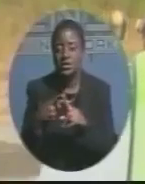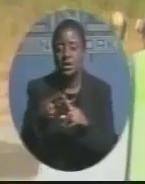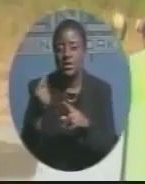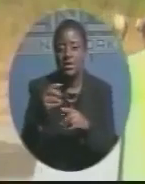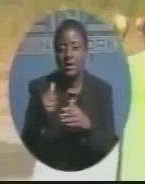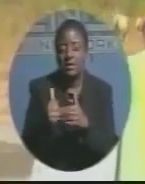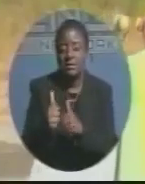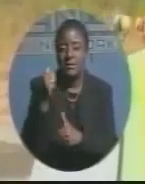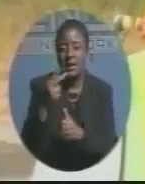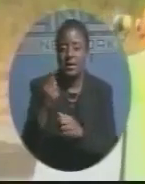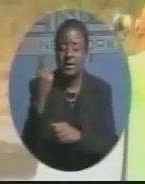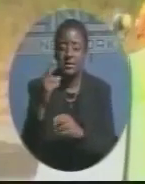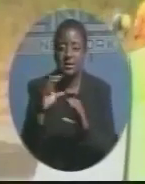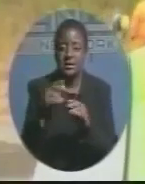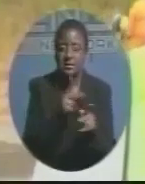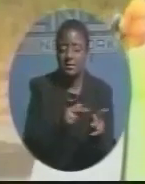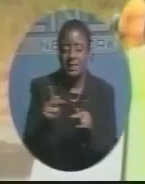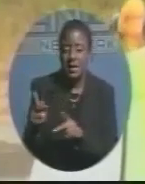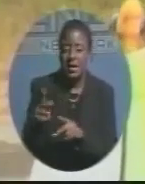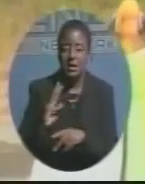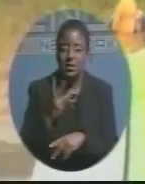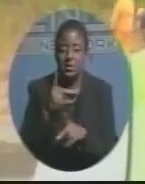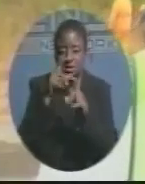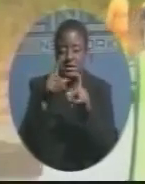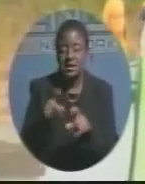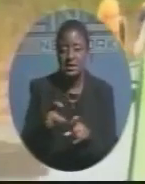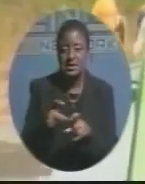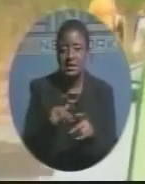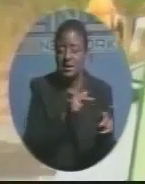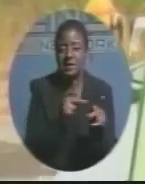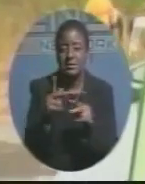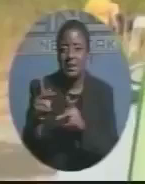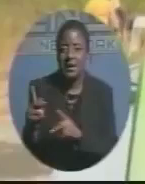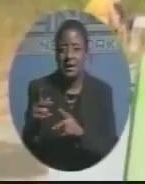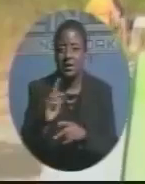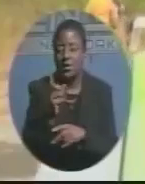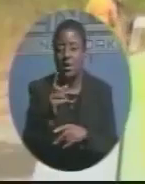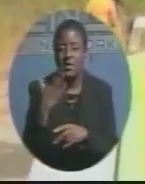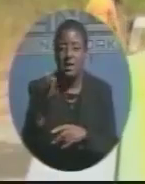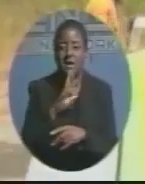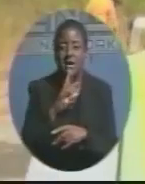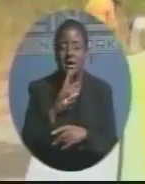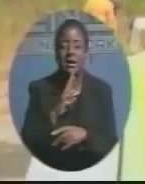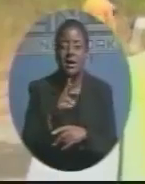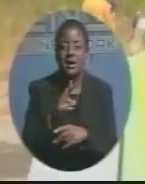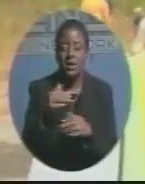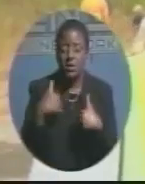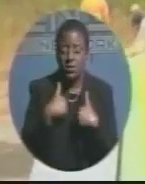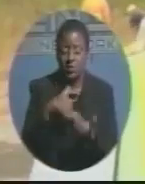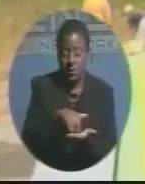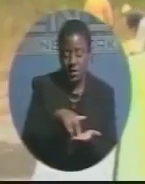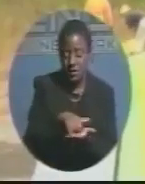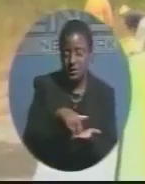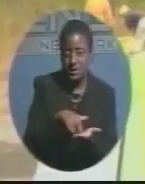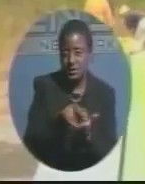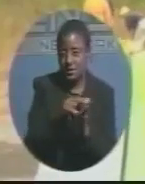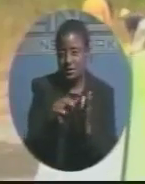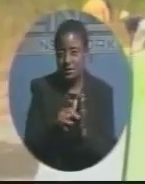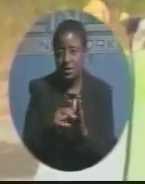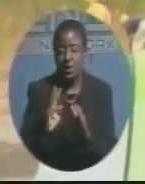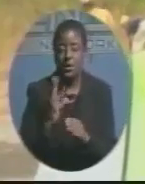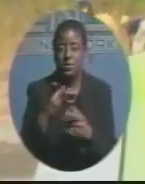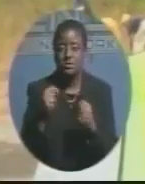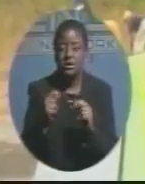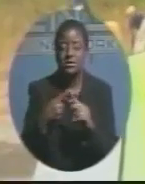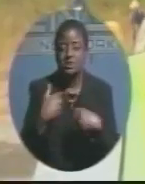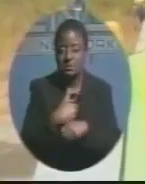in percent. They just automatically test our plans, and wherever there is weaknesses, we seek to make improvements. From our